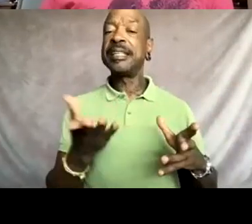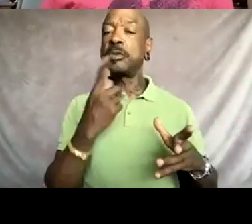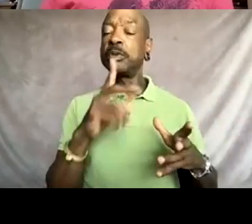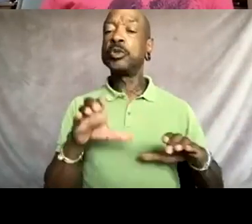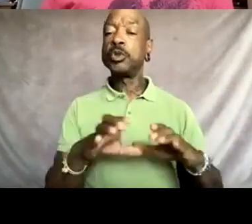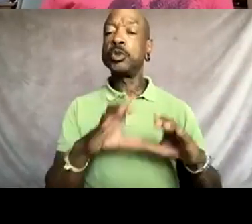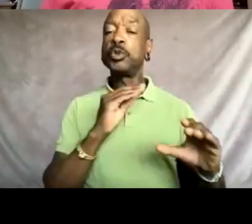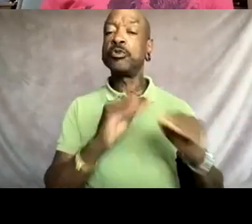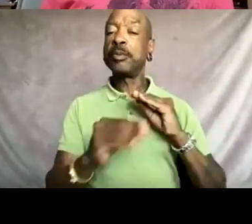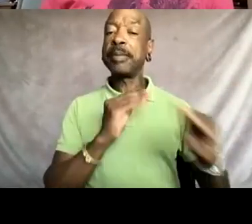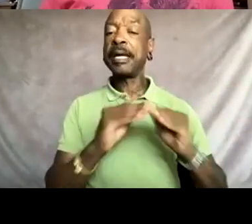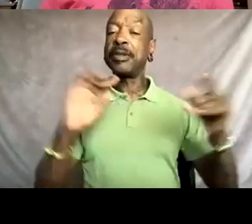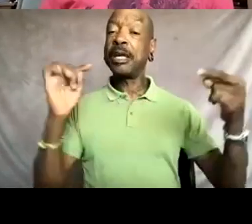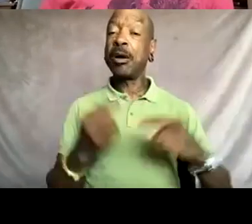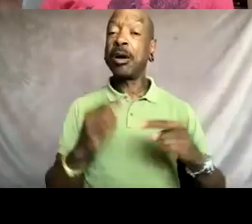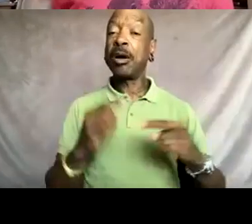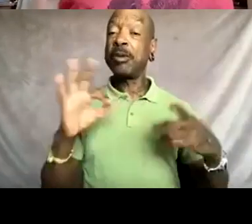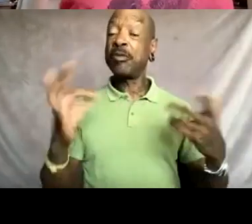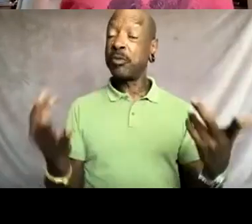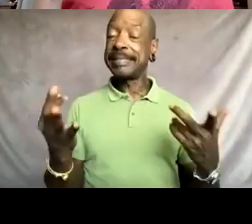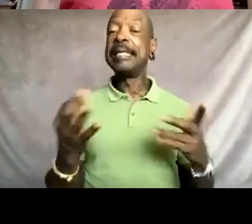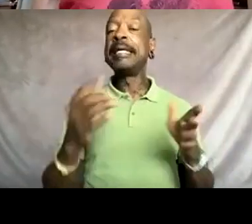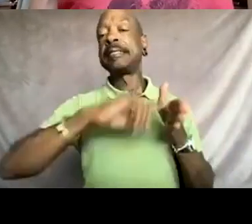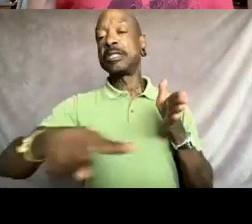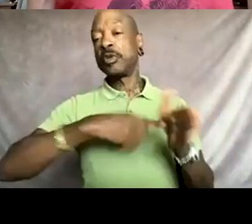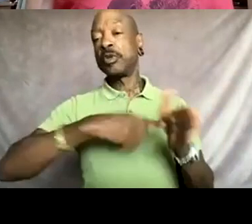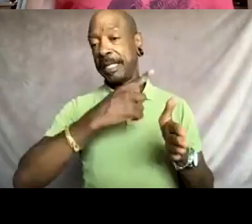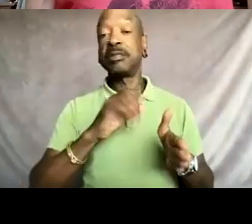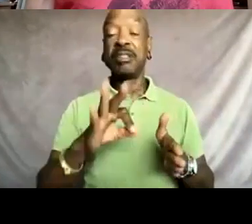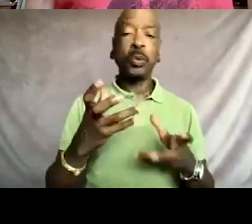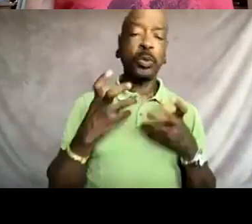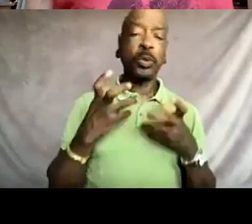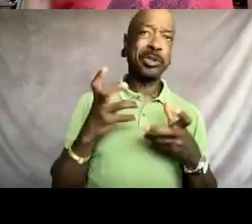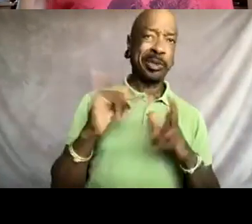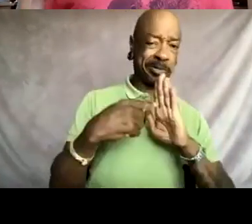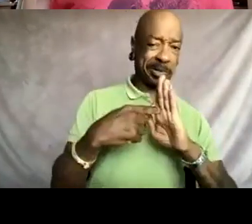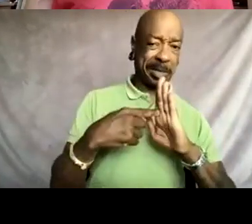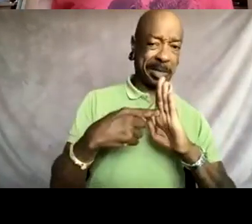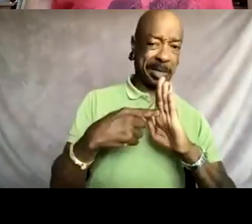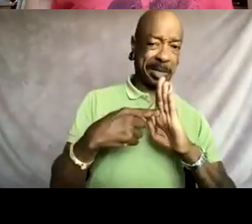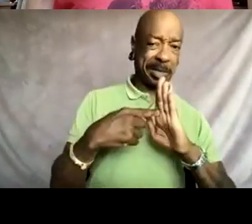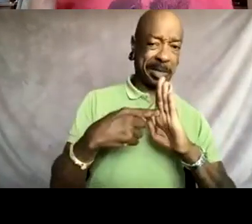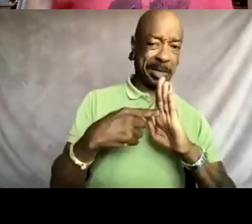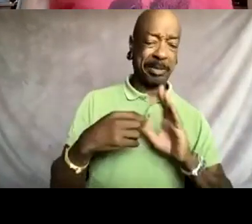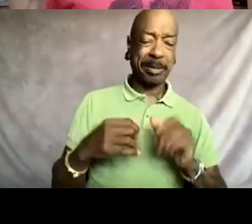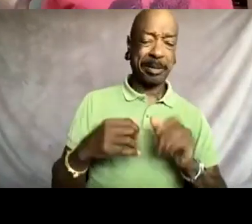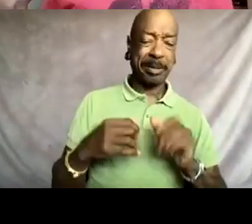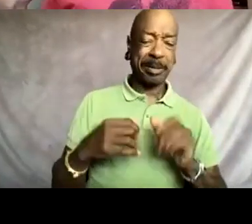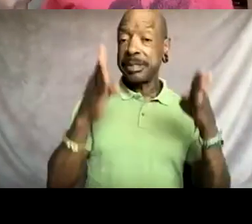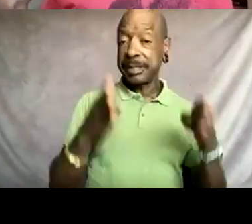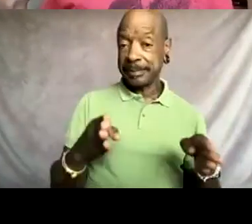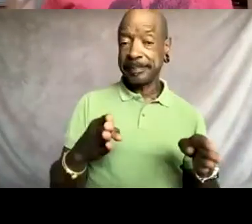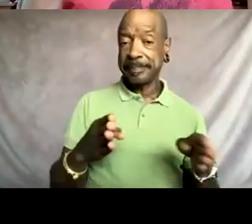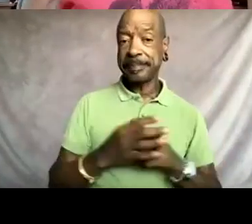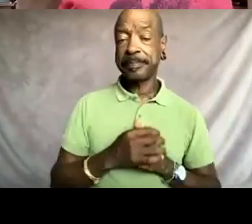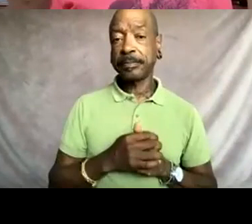discrimination. So if you, for example, want to create, housing for, let's say in Oakland,